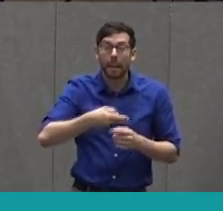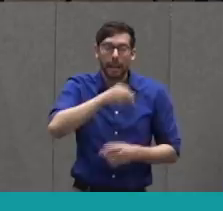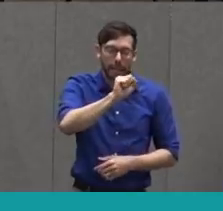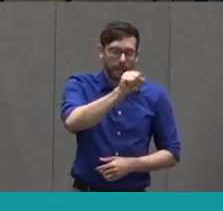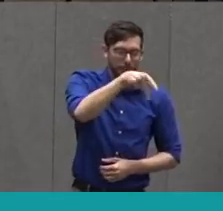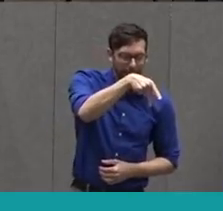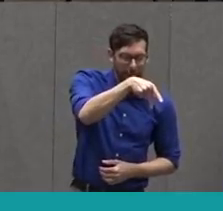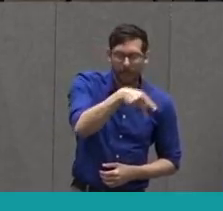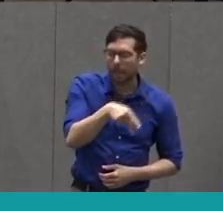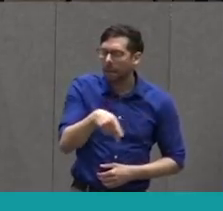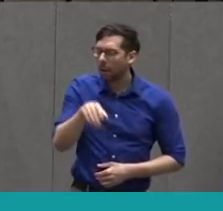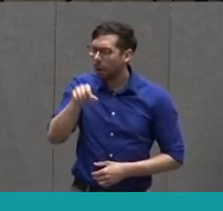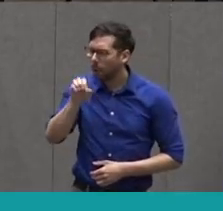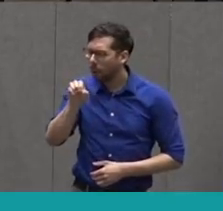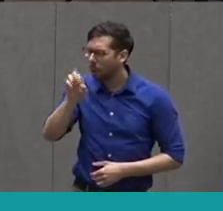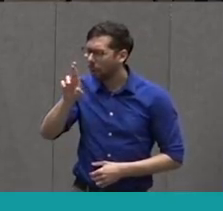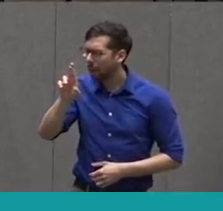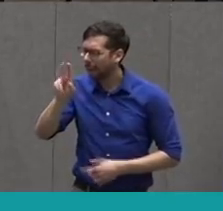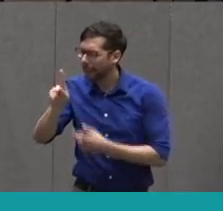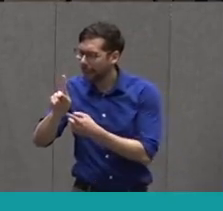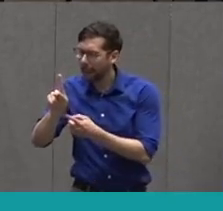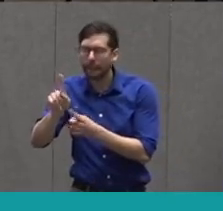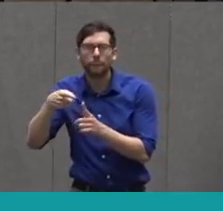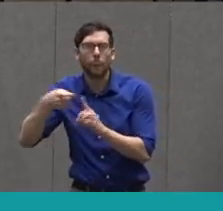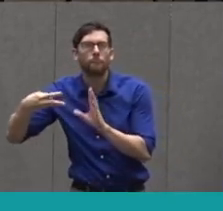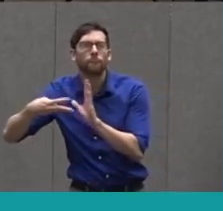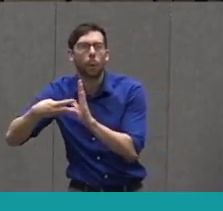words combined, spoon